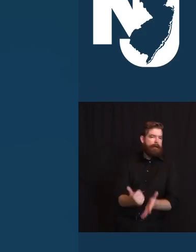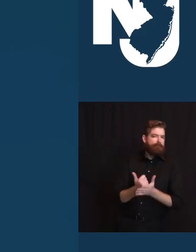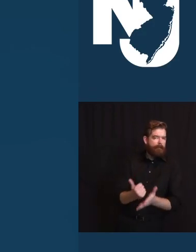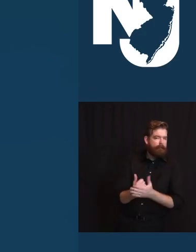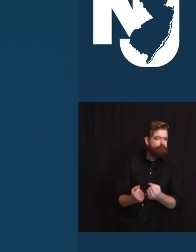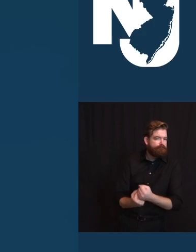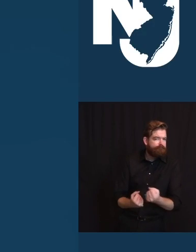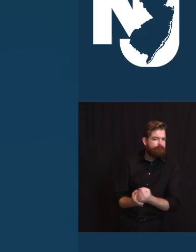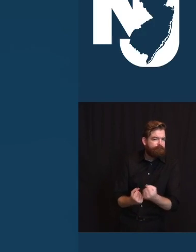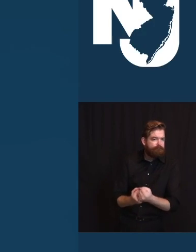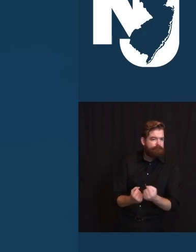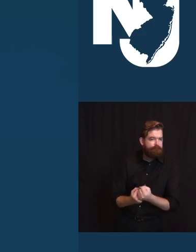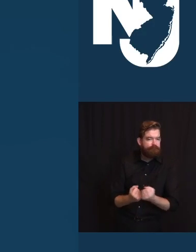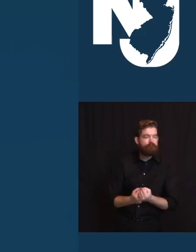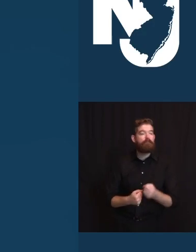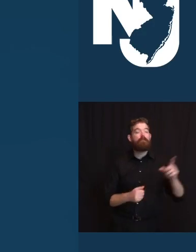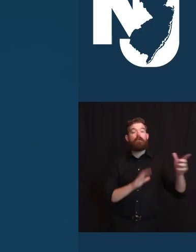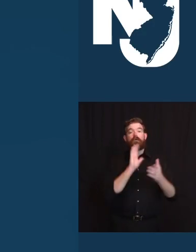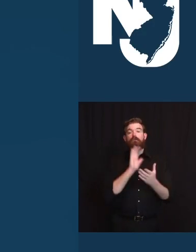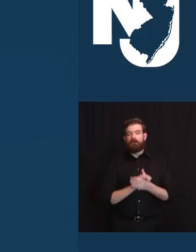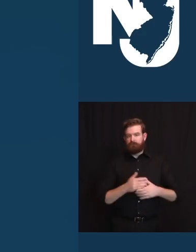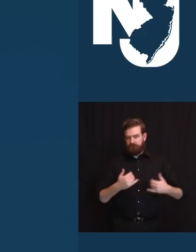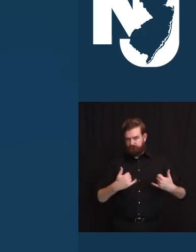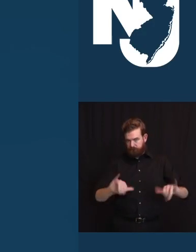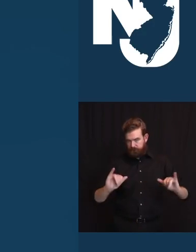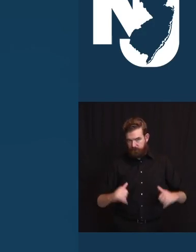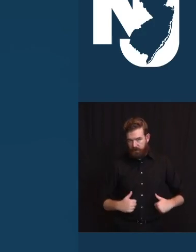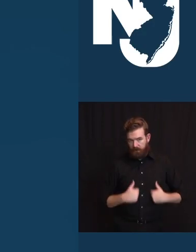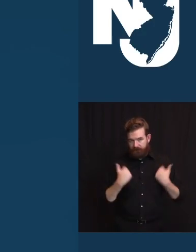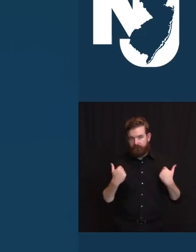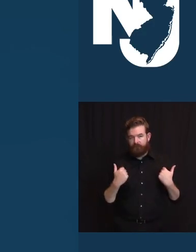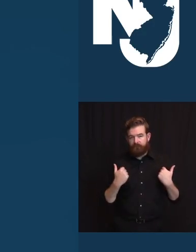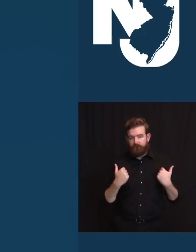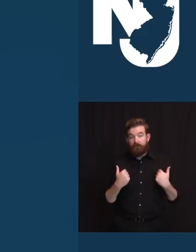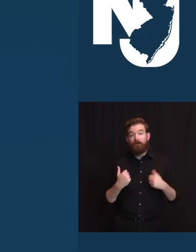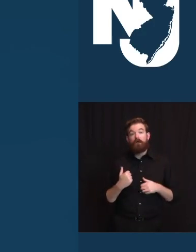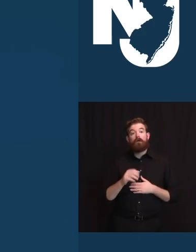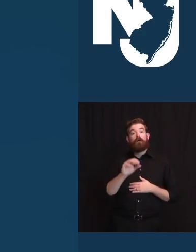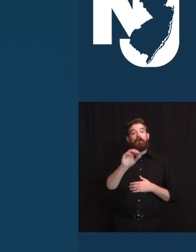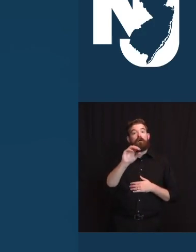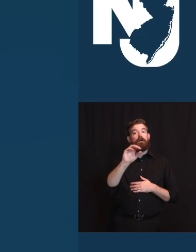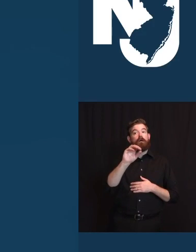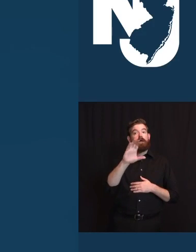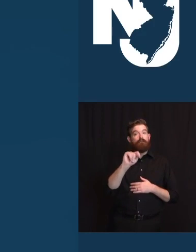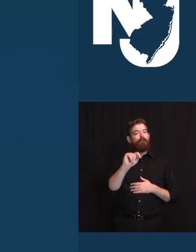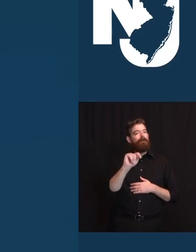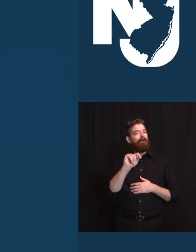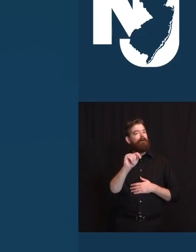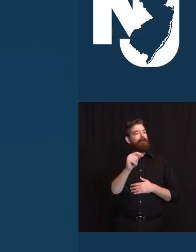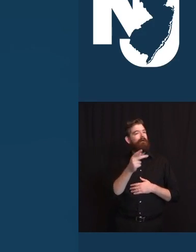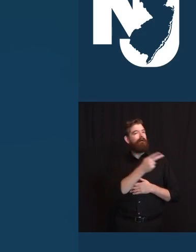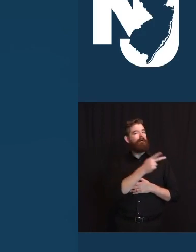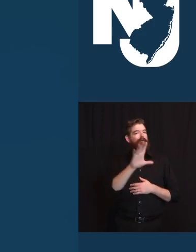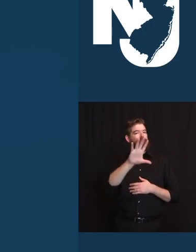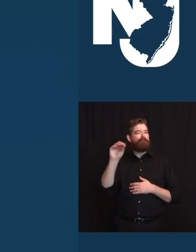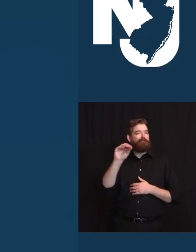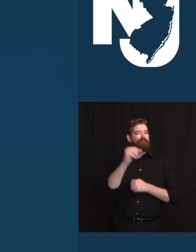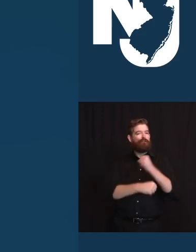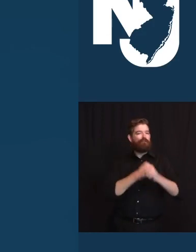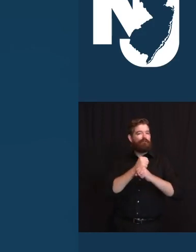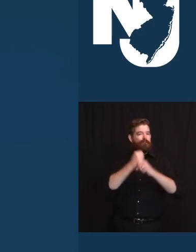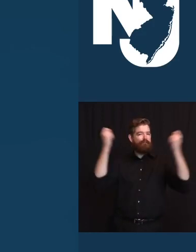50 years this October, and their 3 children, daughters Sabila, and I had the honor of speaking